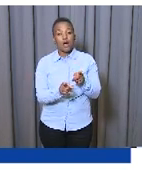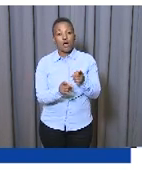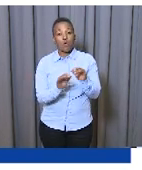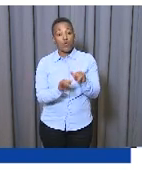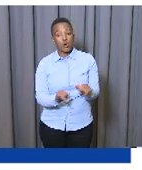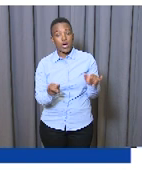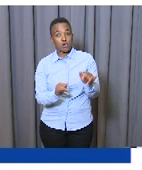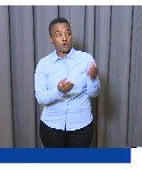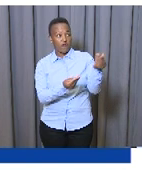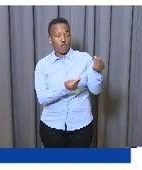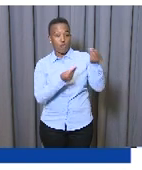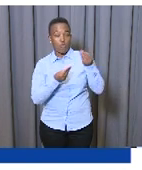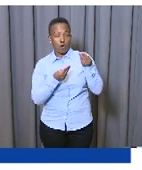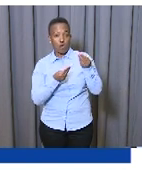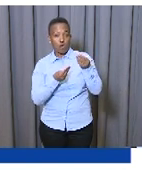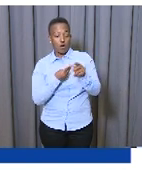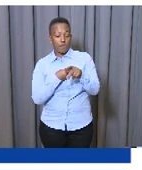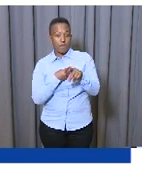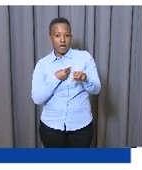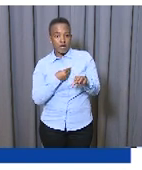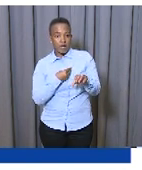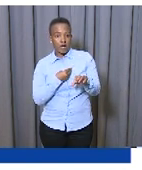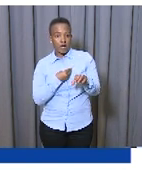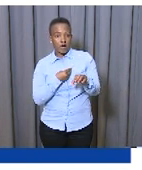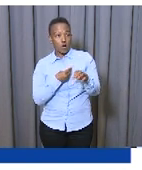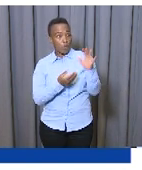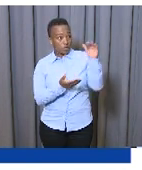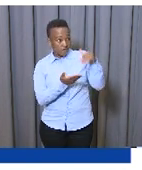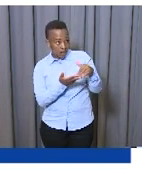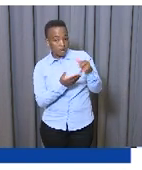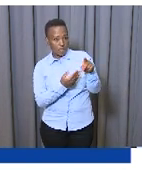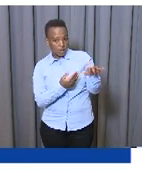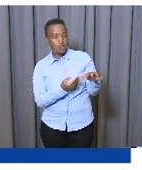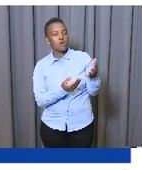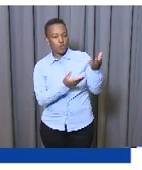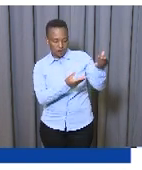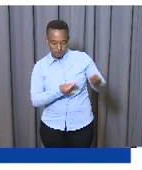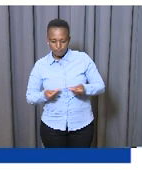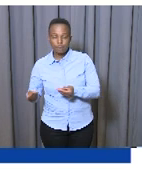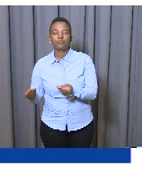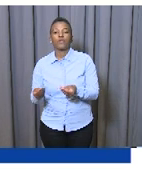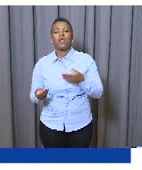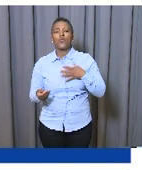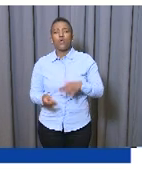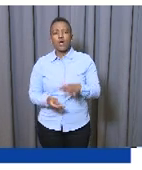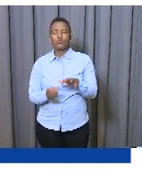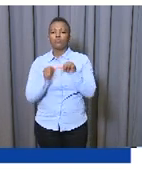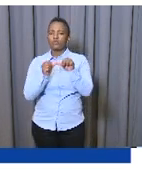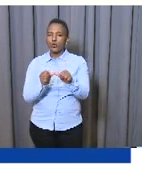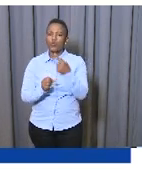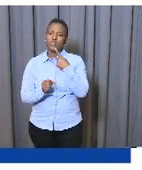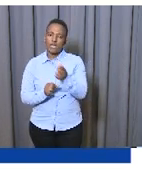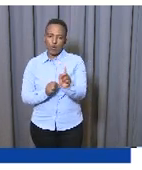receiving PPE as and when that PPE comes. We want to continue to say that a lot